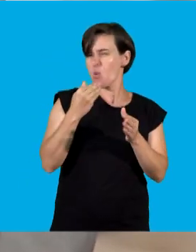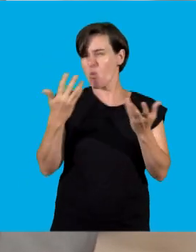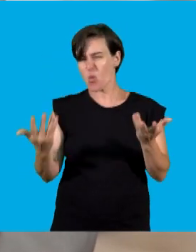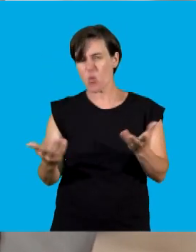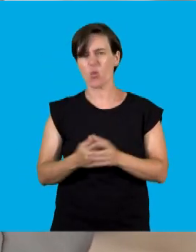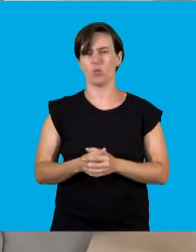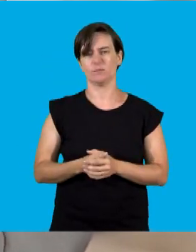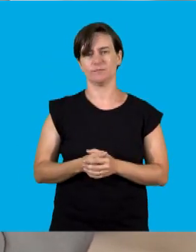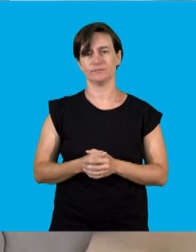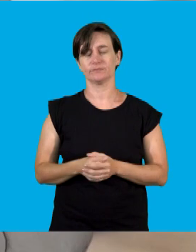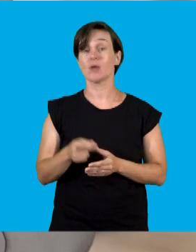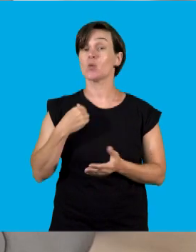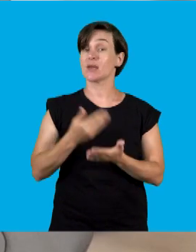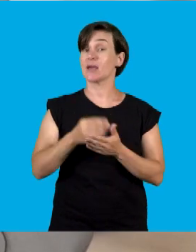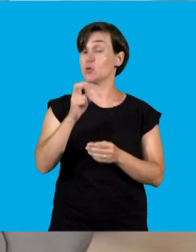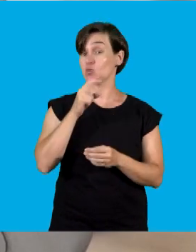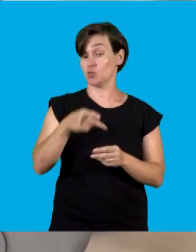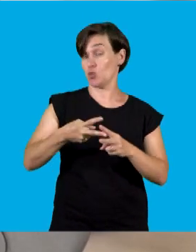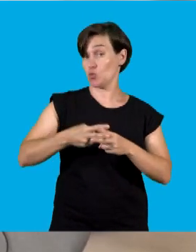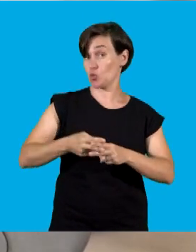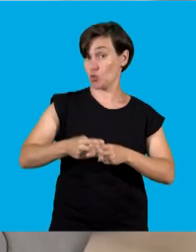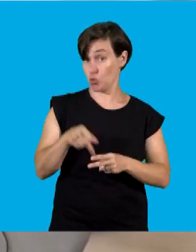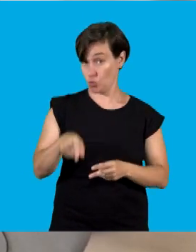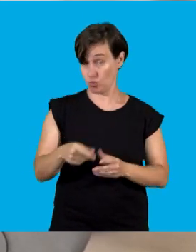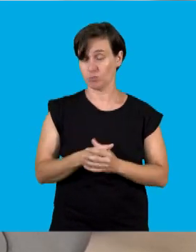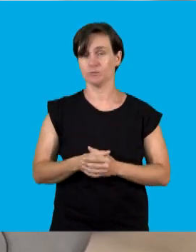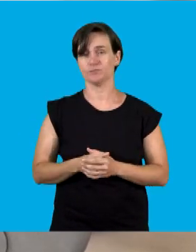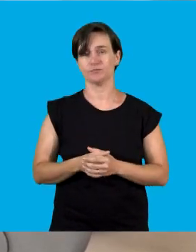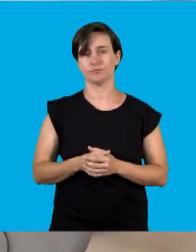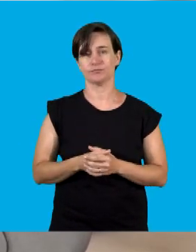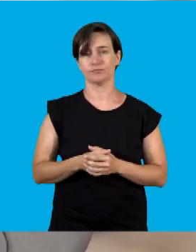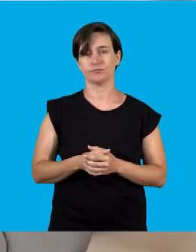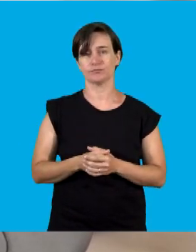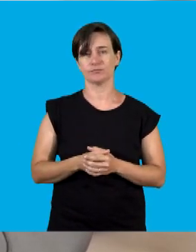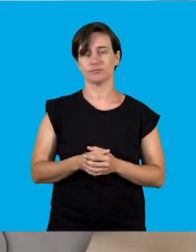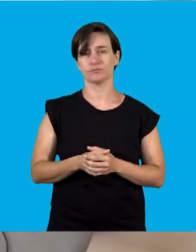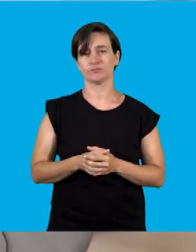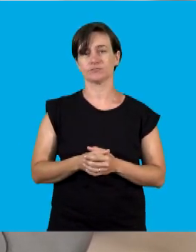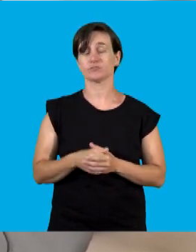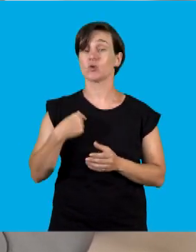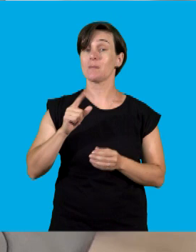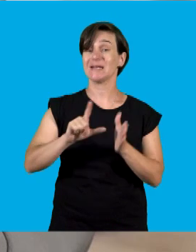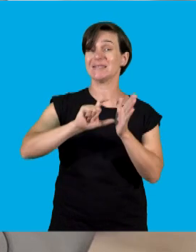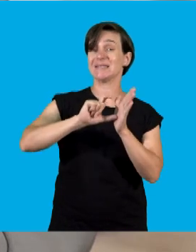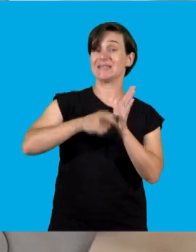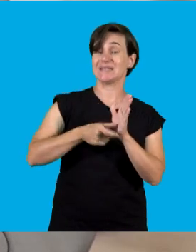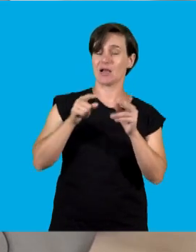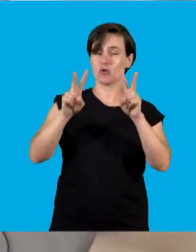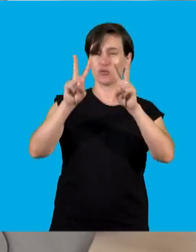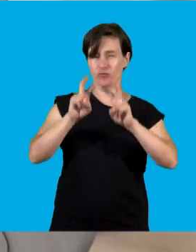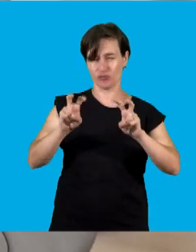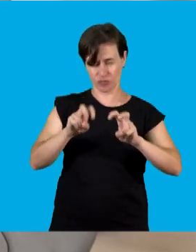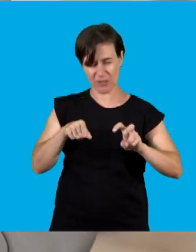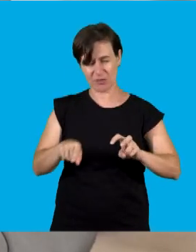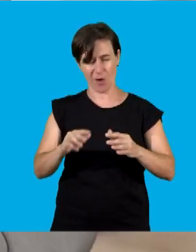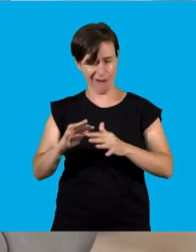like. And in the tool, there's a certain tool that you have to use. So to get all of that, to identify that, you need to design the